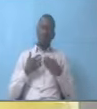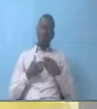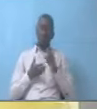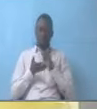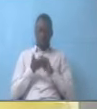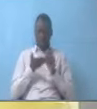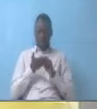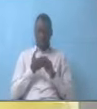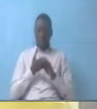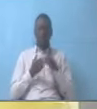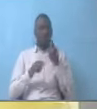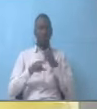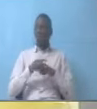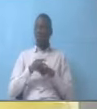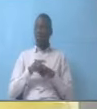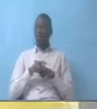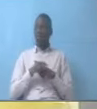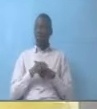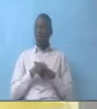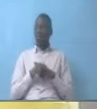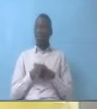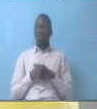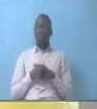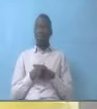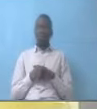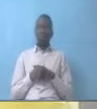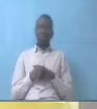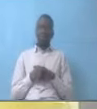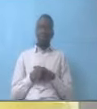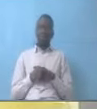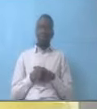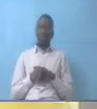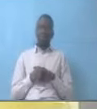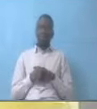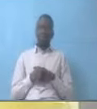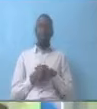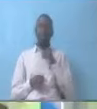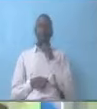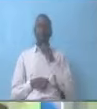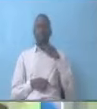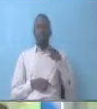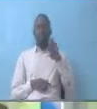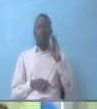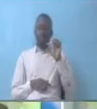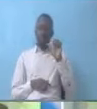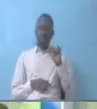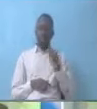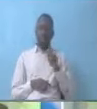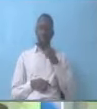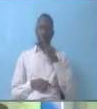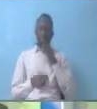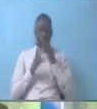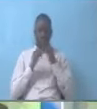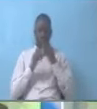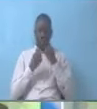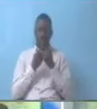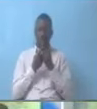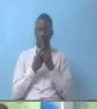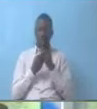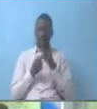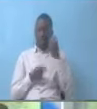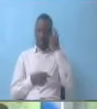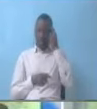read it. Mr. Mbai, even when you talk, when you say things off the cuff, it looks like you're reading it. I've been following. Thank you. This